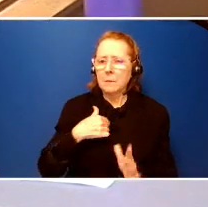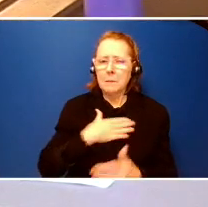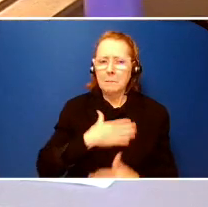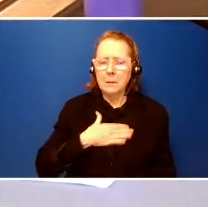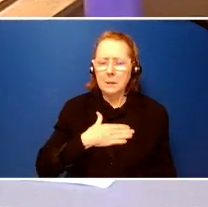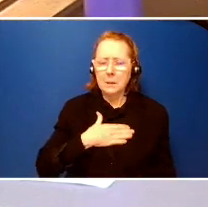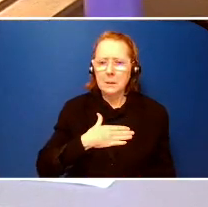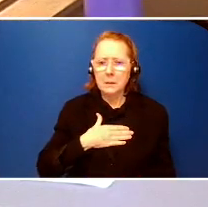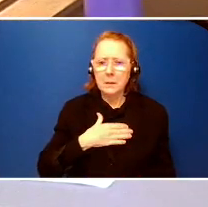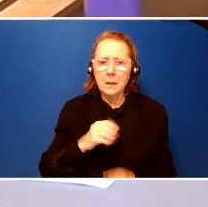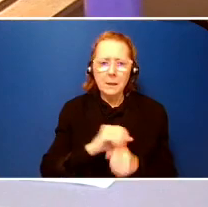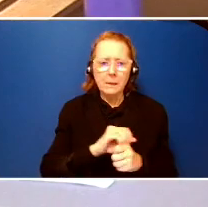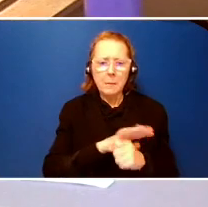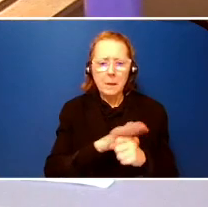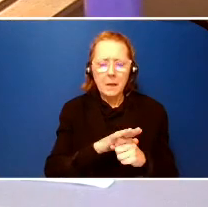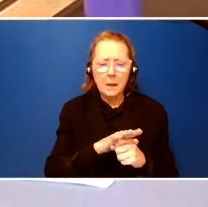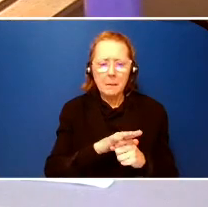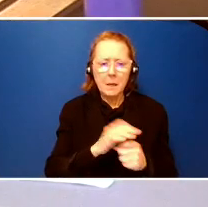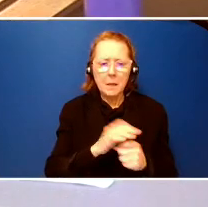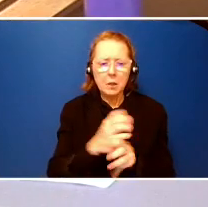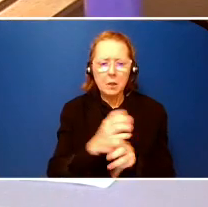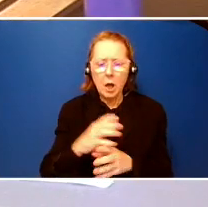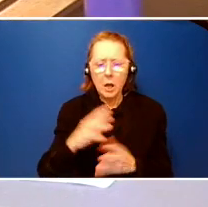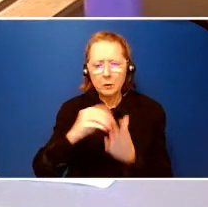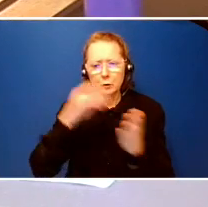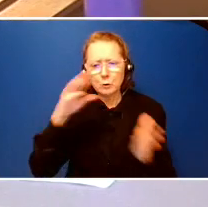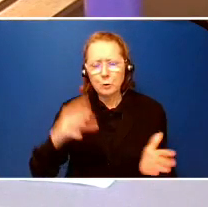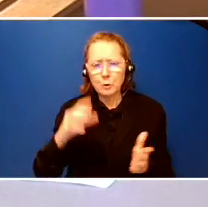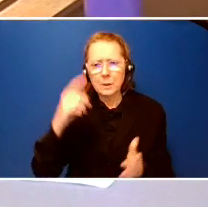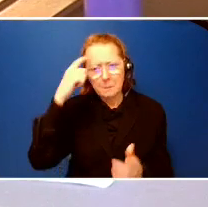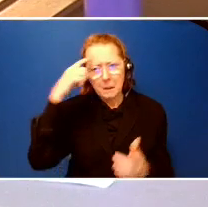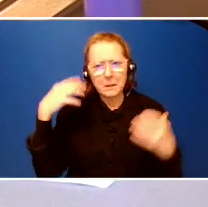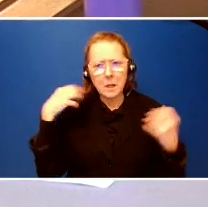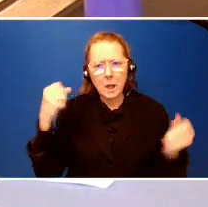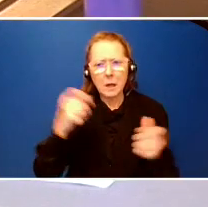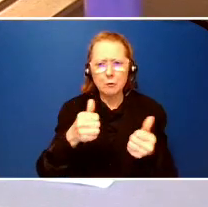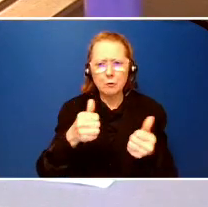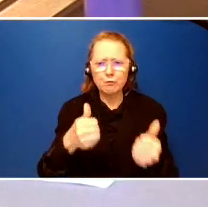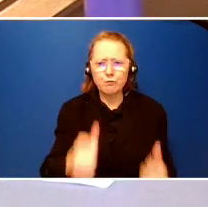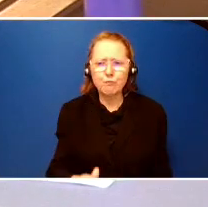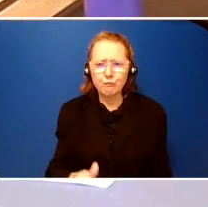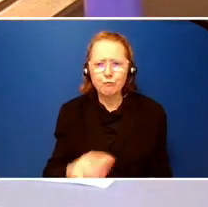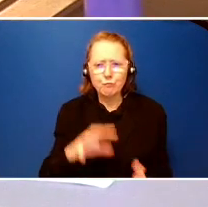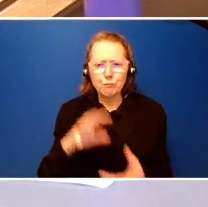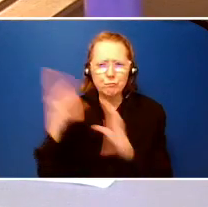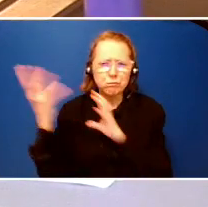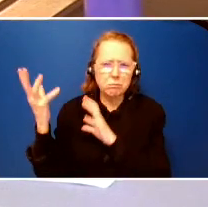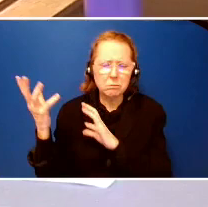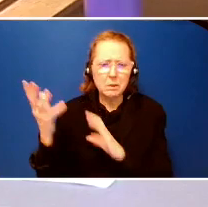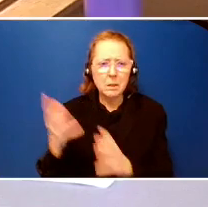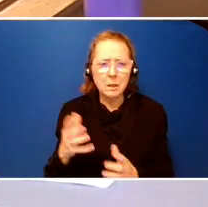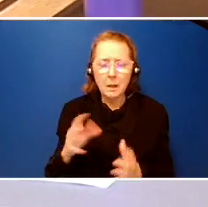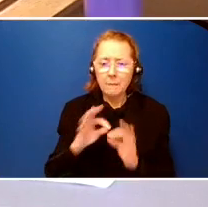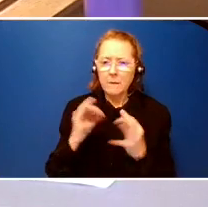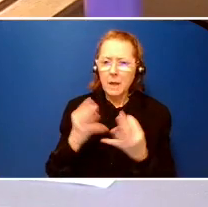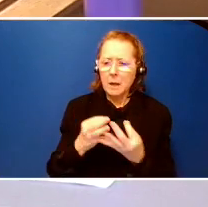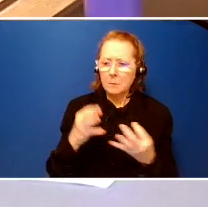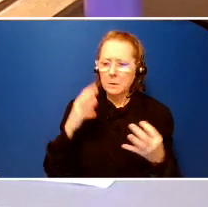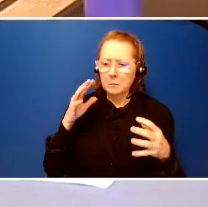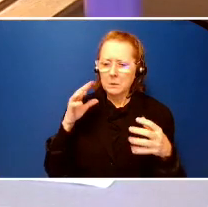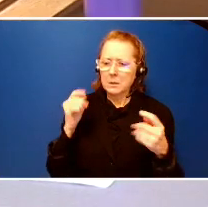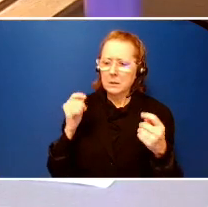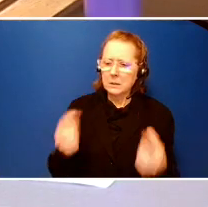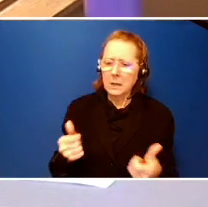health. We know that it was a challenge for a lot of families who found themselves suddenly dealing with unexpected